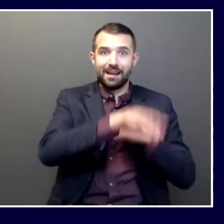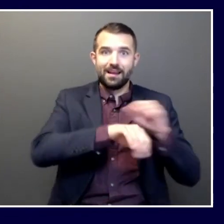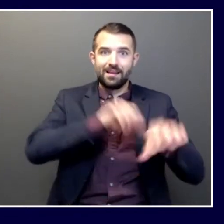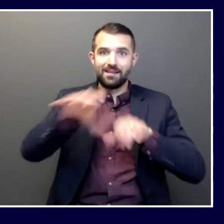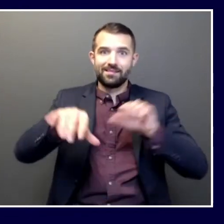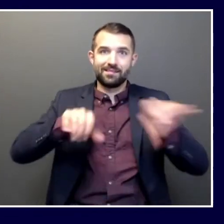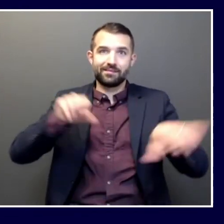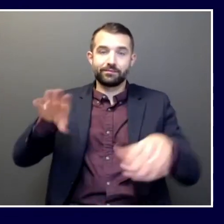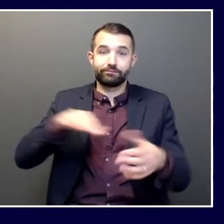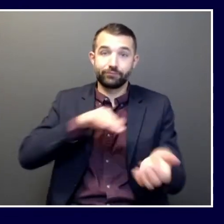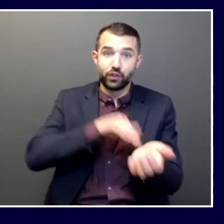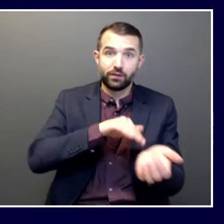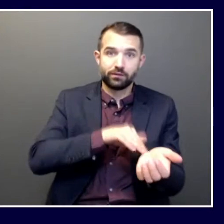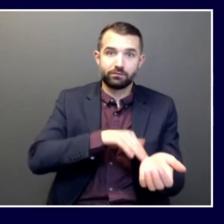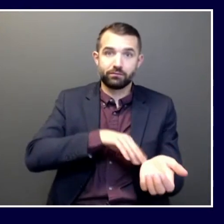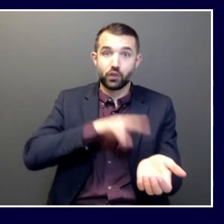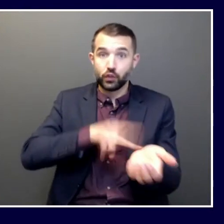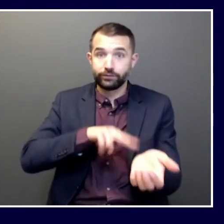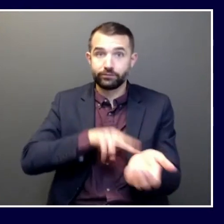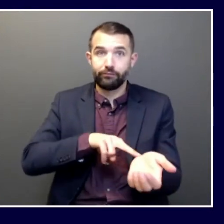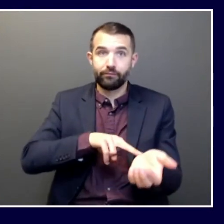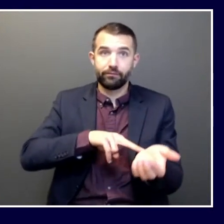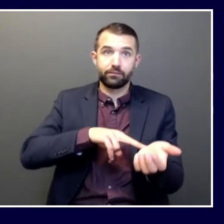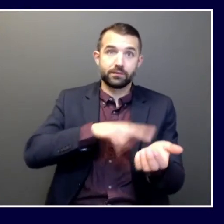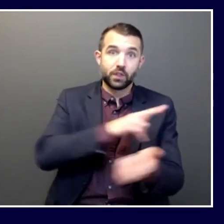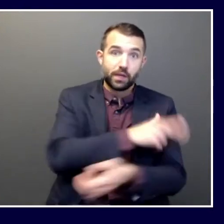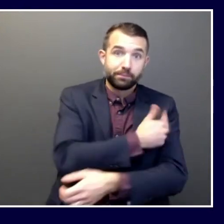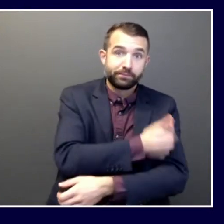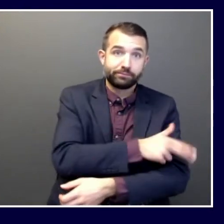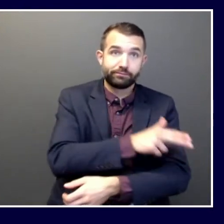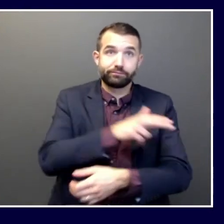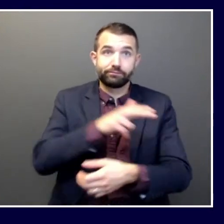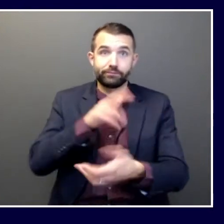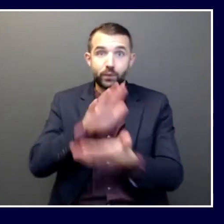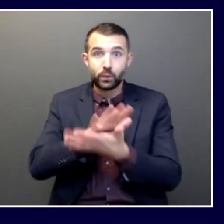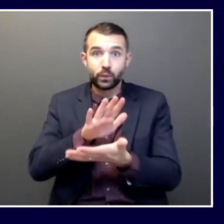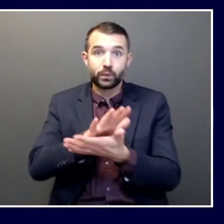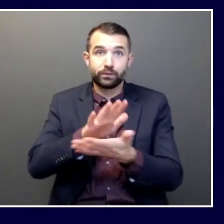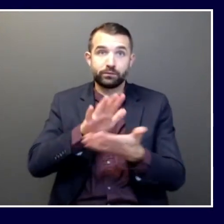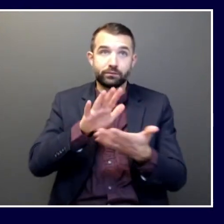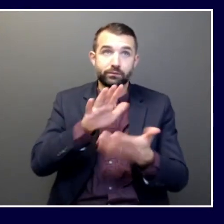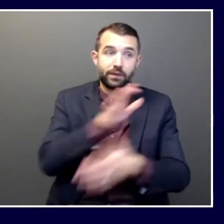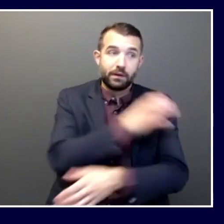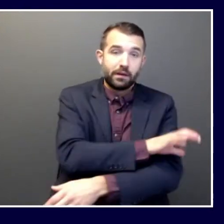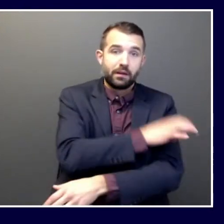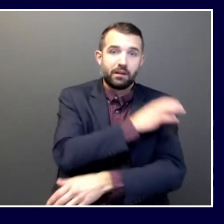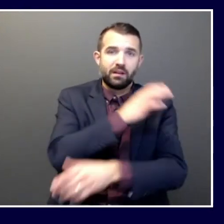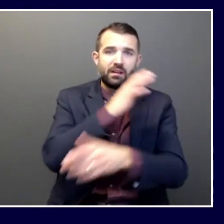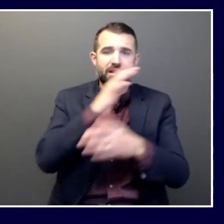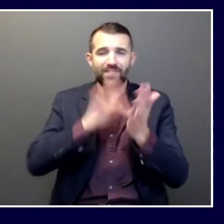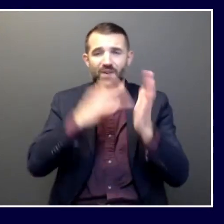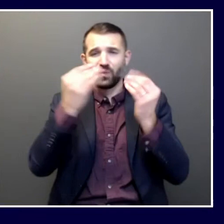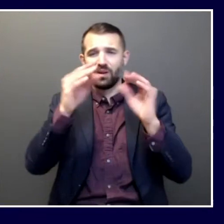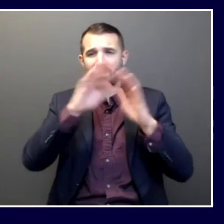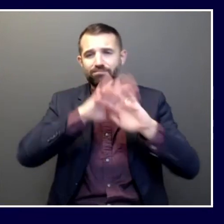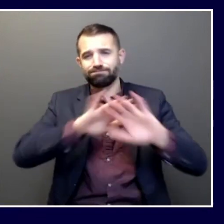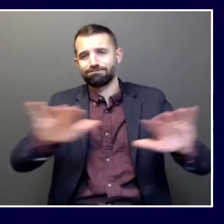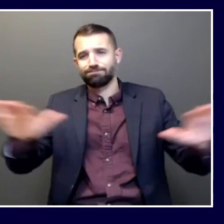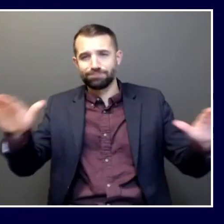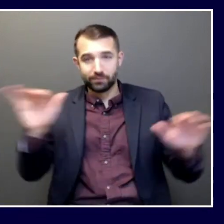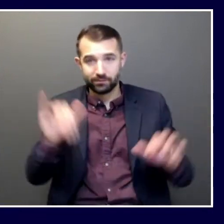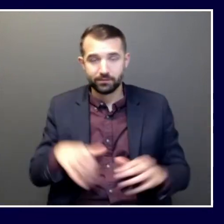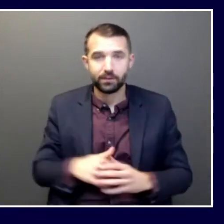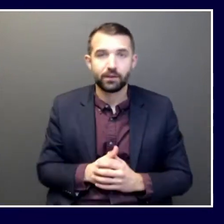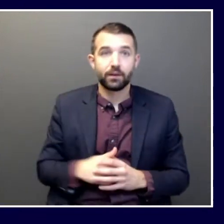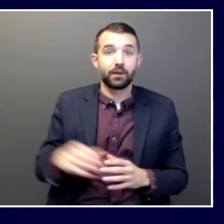the syringes and other supplies that are needed to administer it. Right now, Maine has ordered in our initial allocation